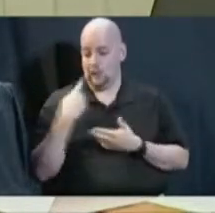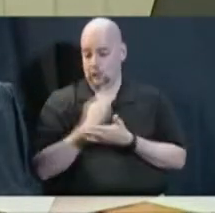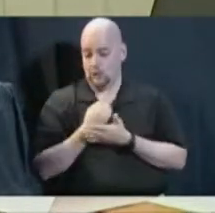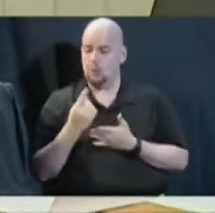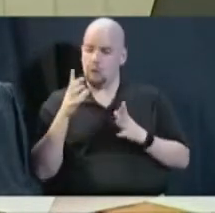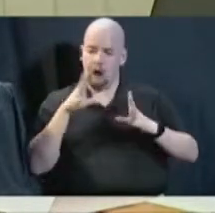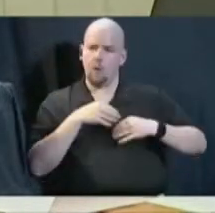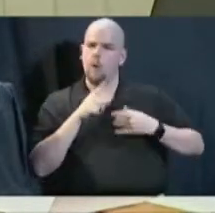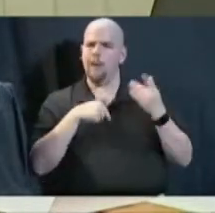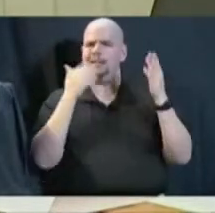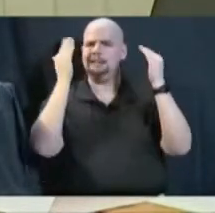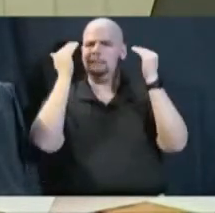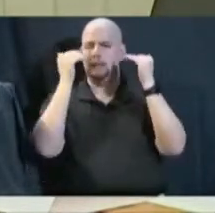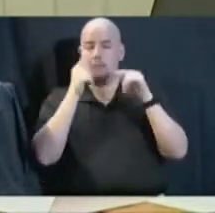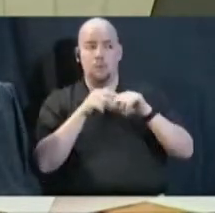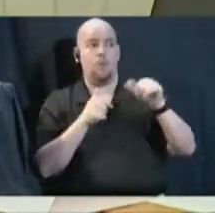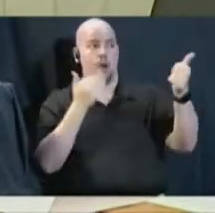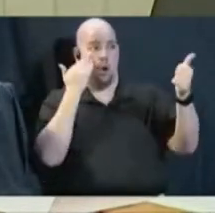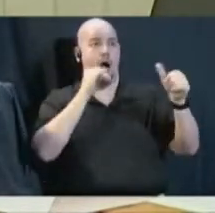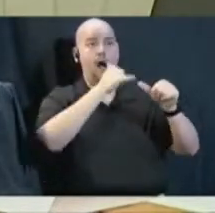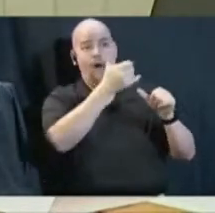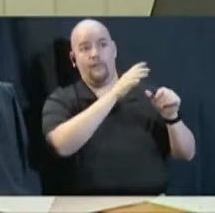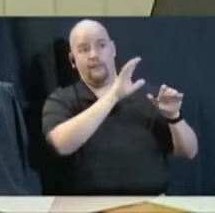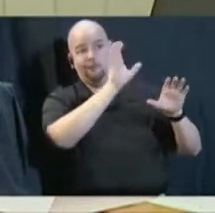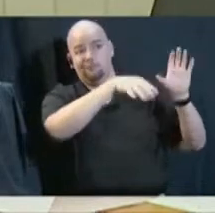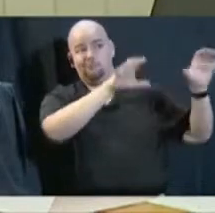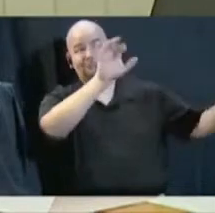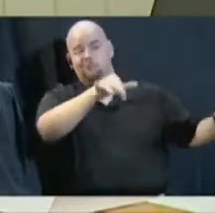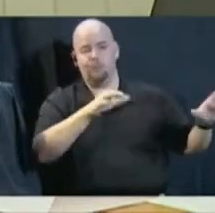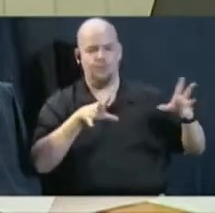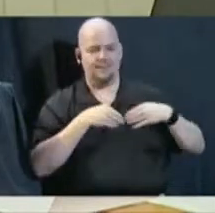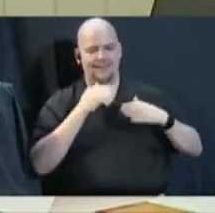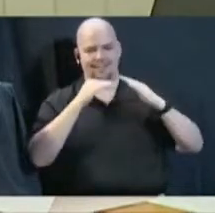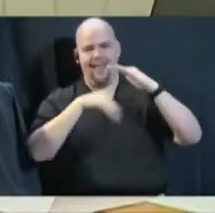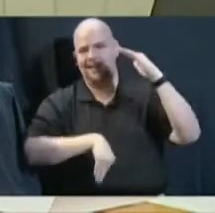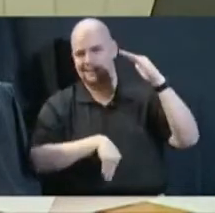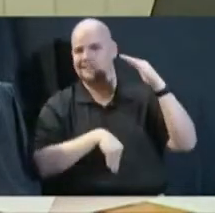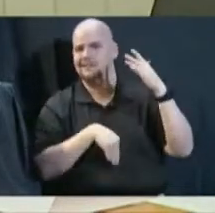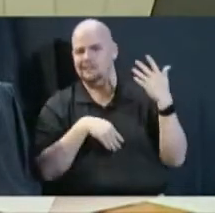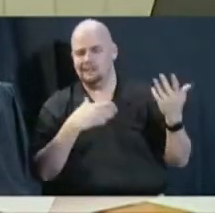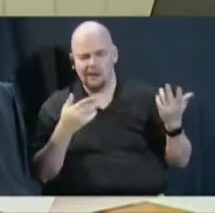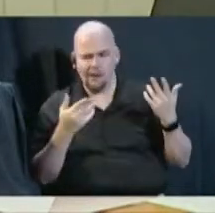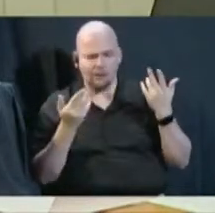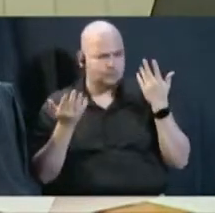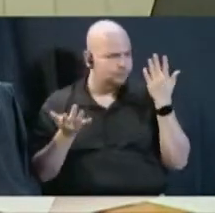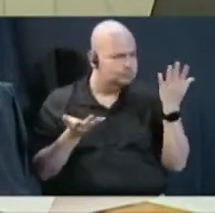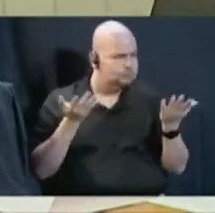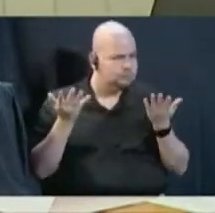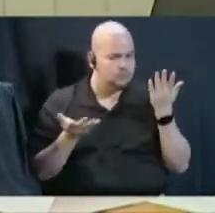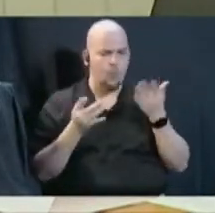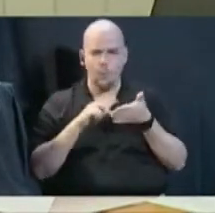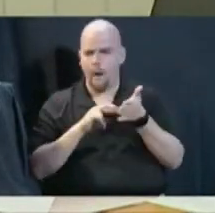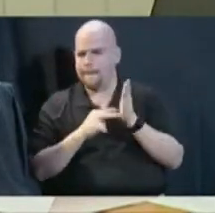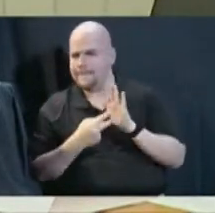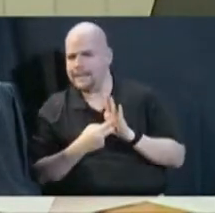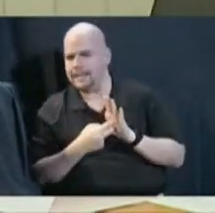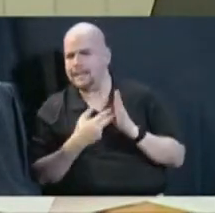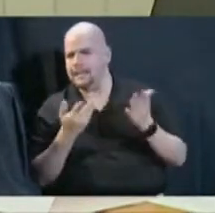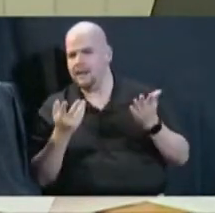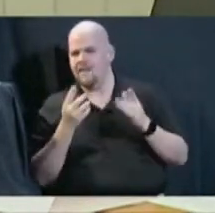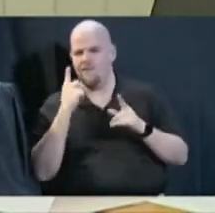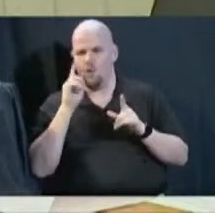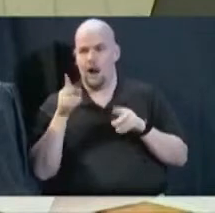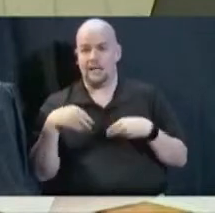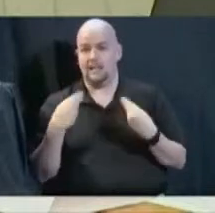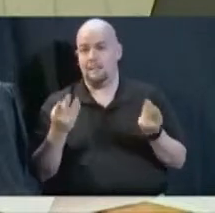but we know that there are others who got less than they expected. And so we're still not really sure what that's going to mean from a